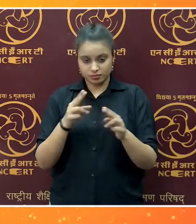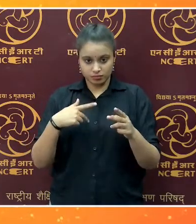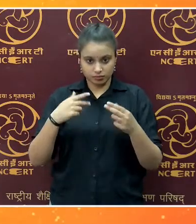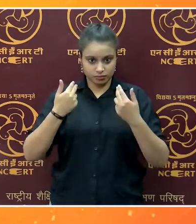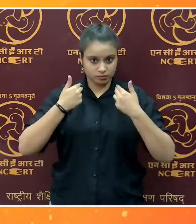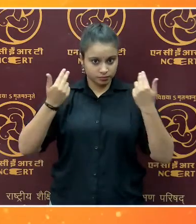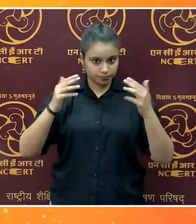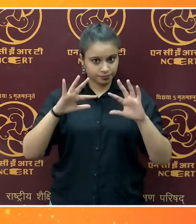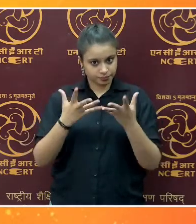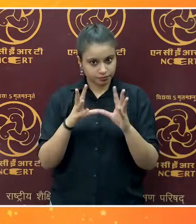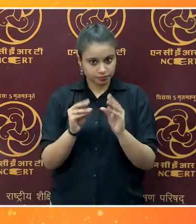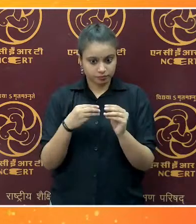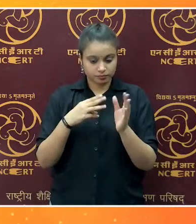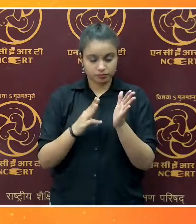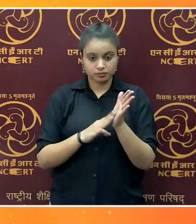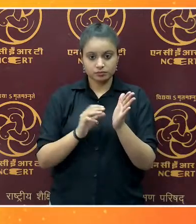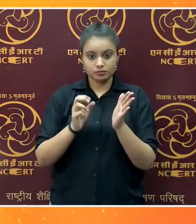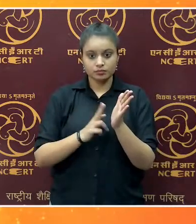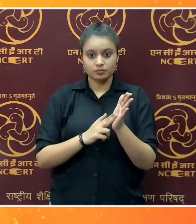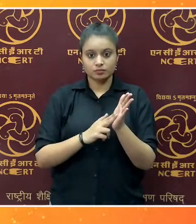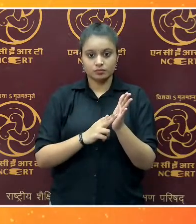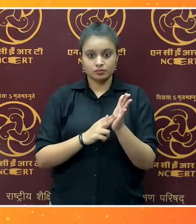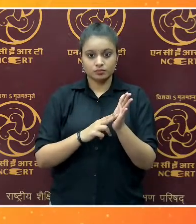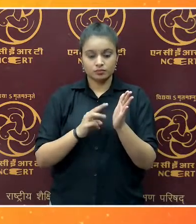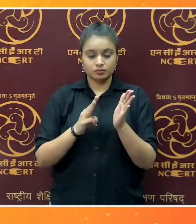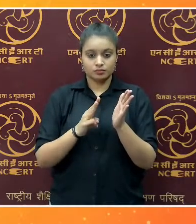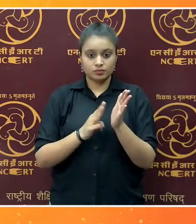menagerie. So menagerie, the spelling is